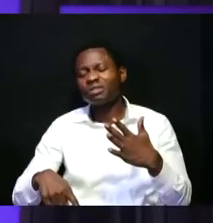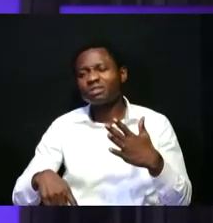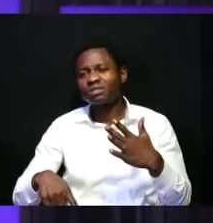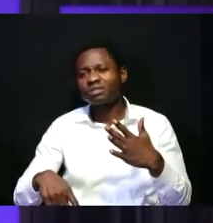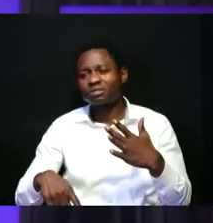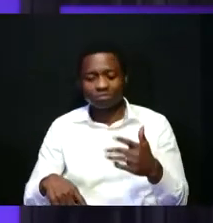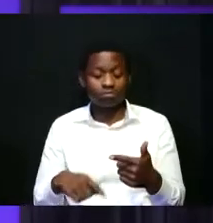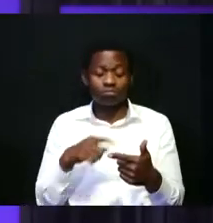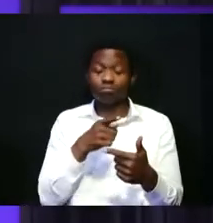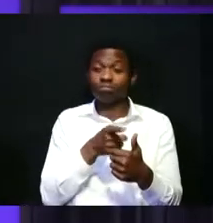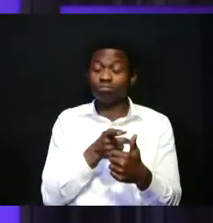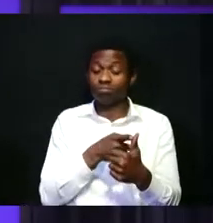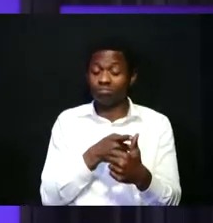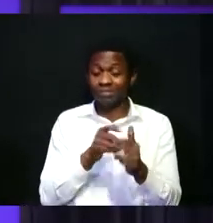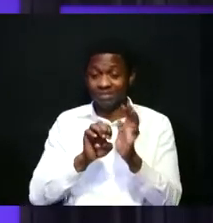generation is